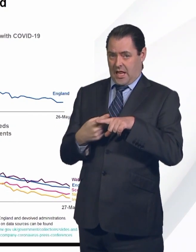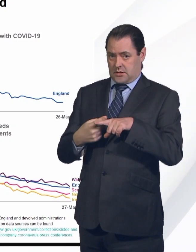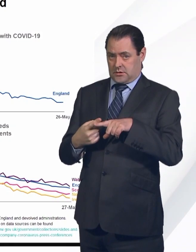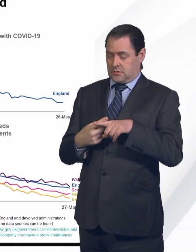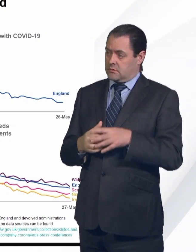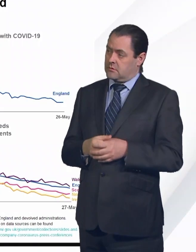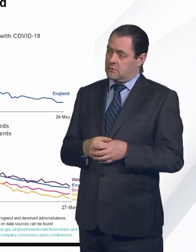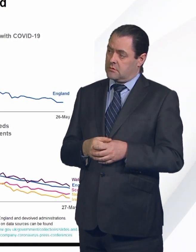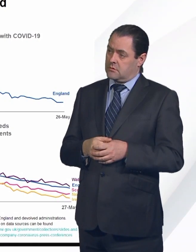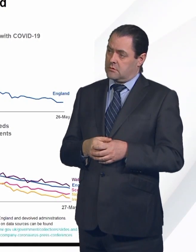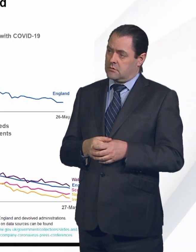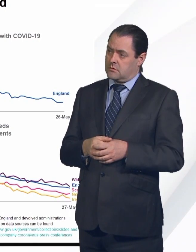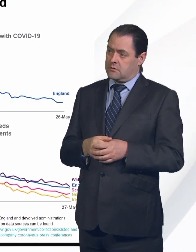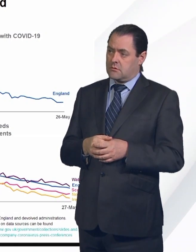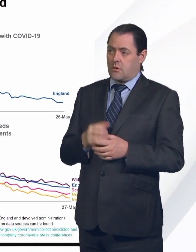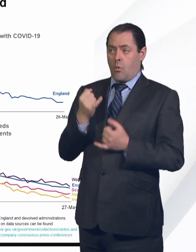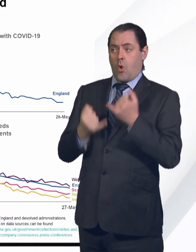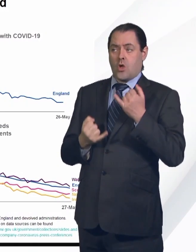coronavirus. That's down from a peak of